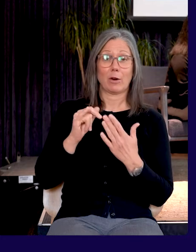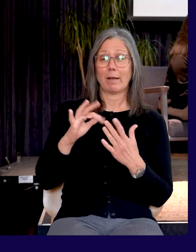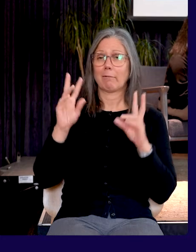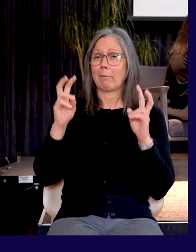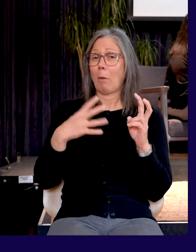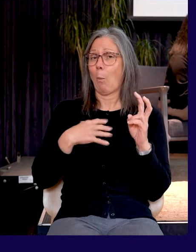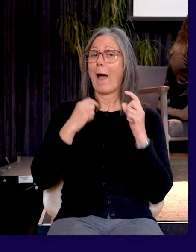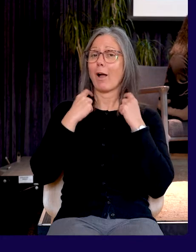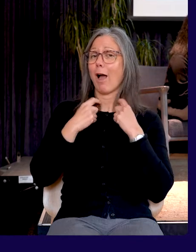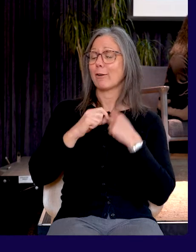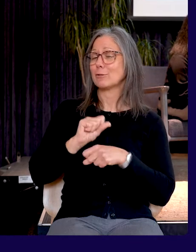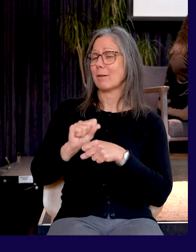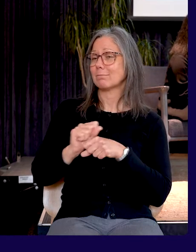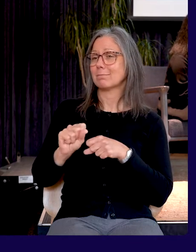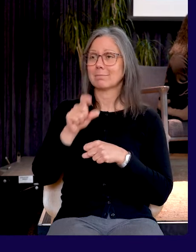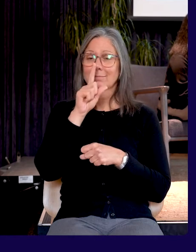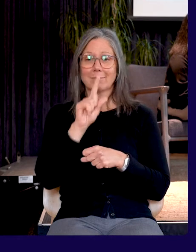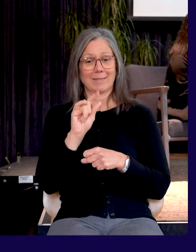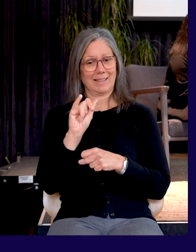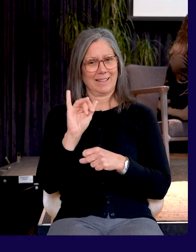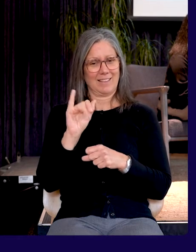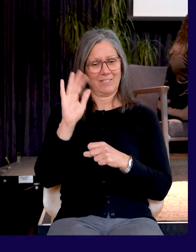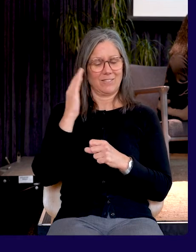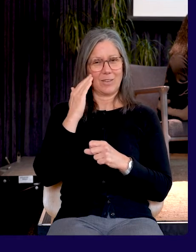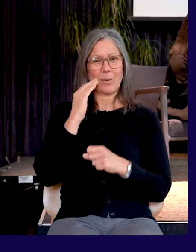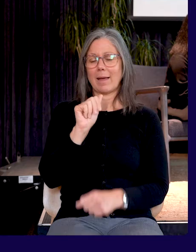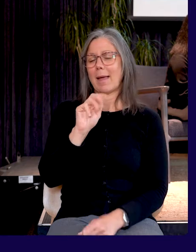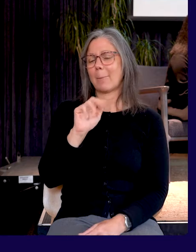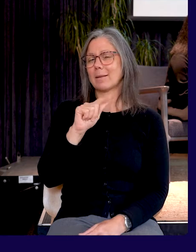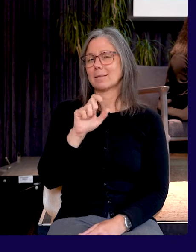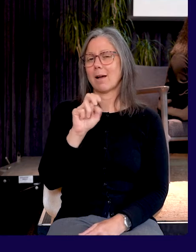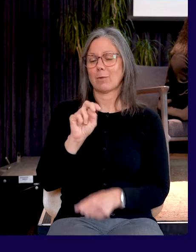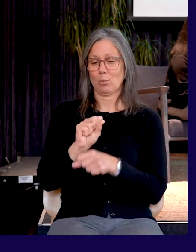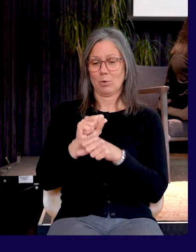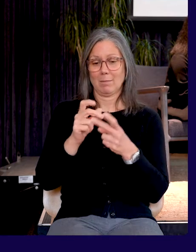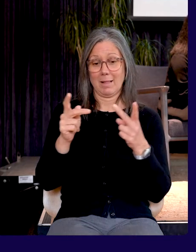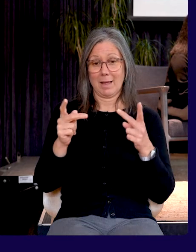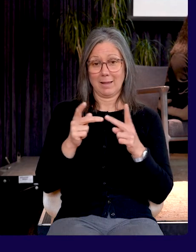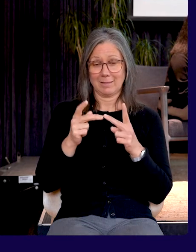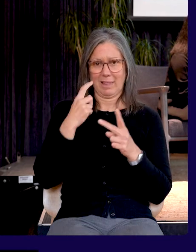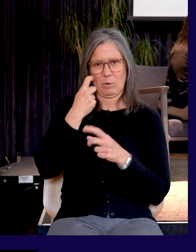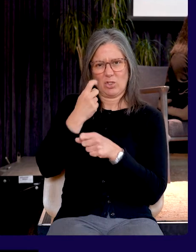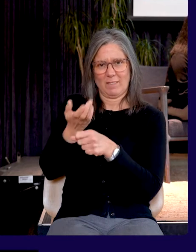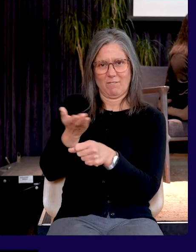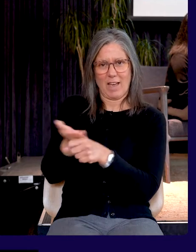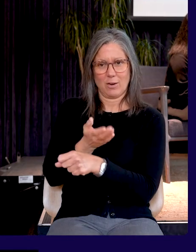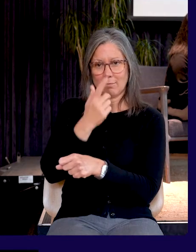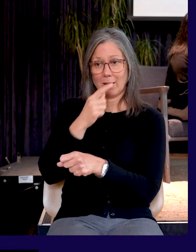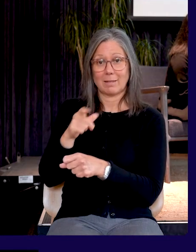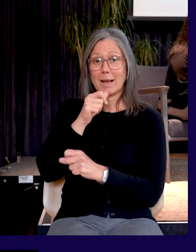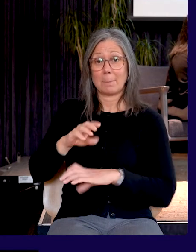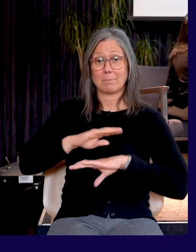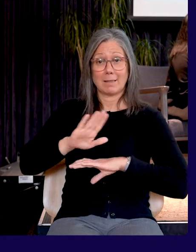Algorithmic management is people are getting from the Amazon workplace floor. Guess what? They just got fired because they weren't meeting